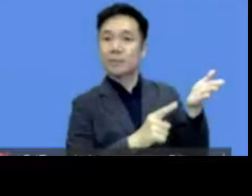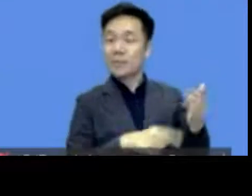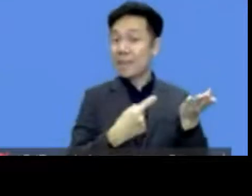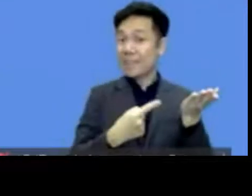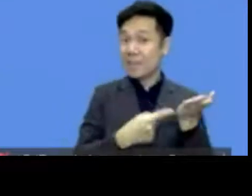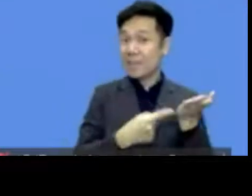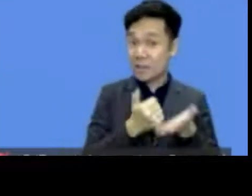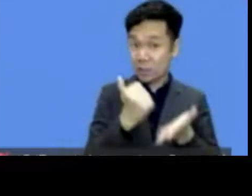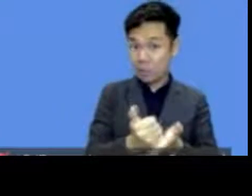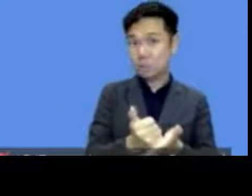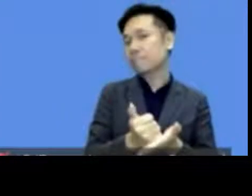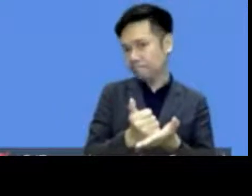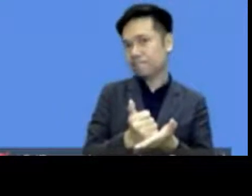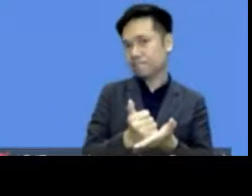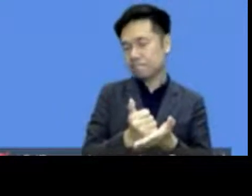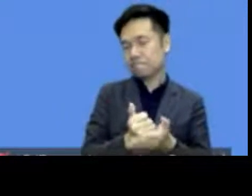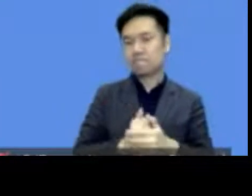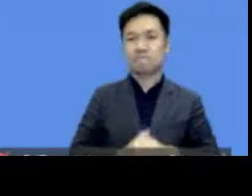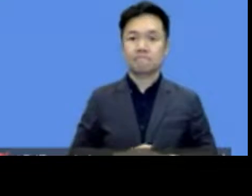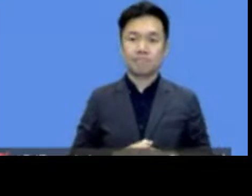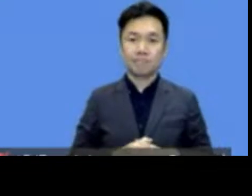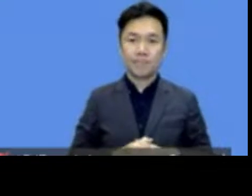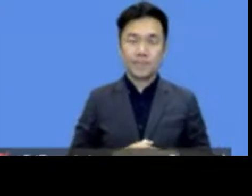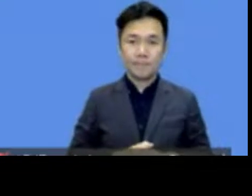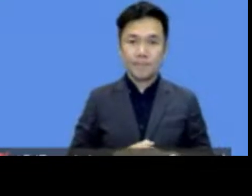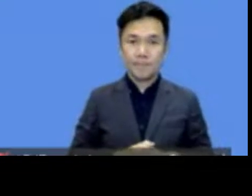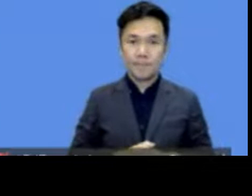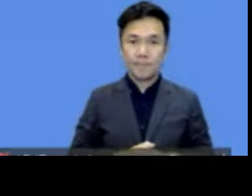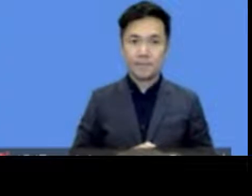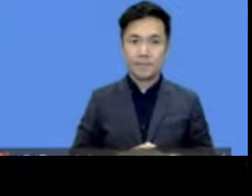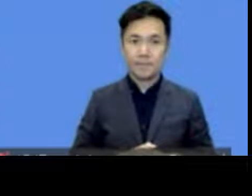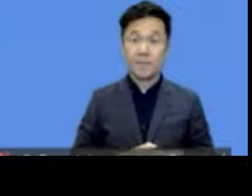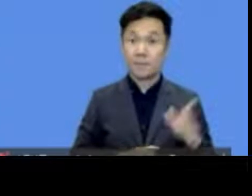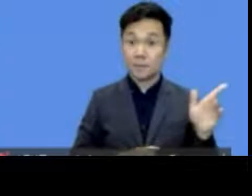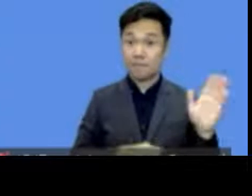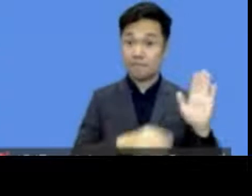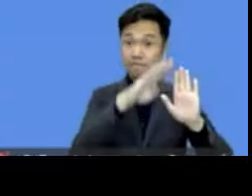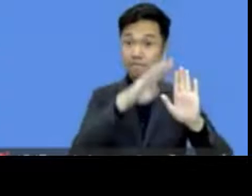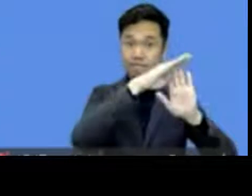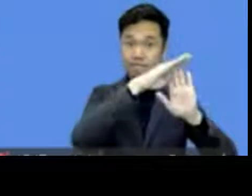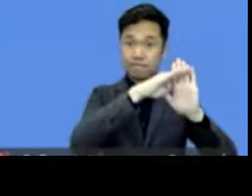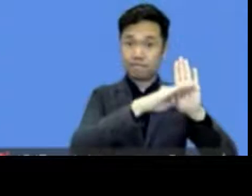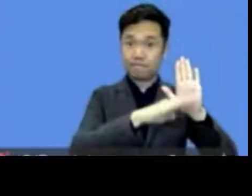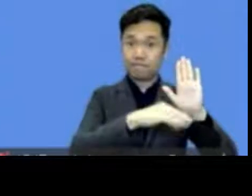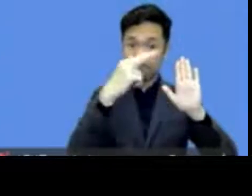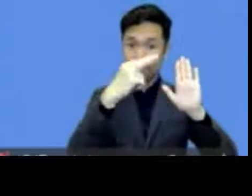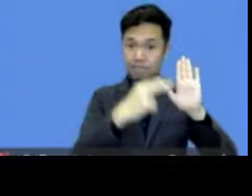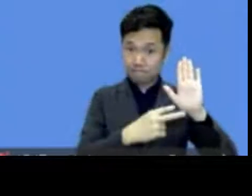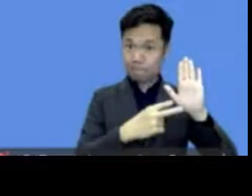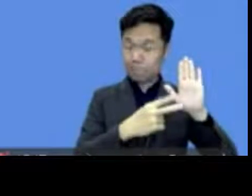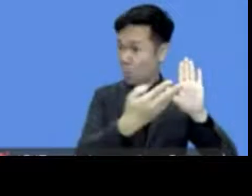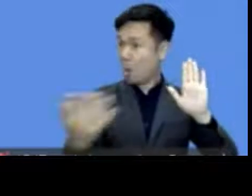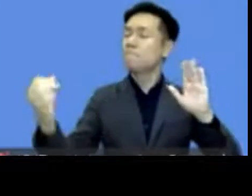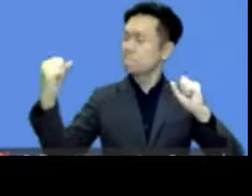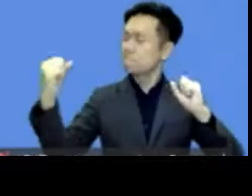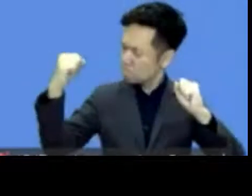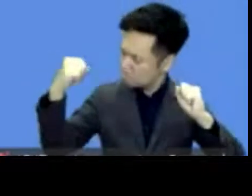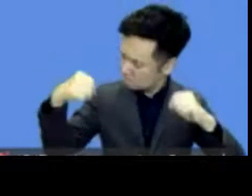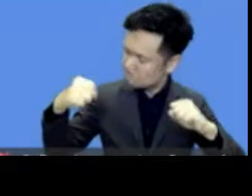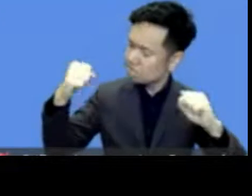the solution. So this principle has been accepted by a wide range